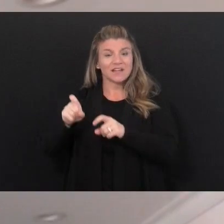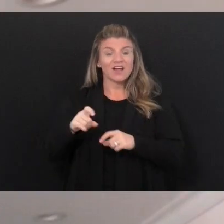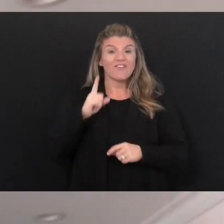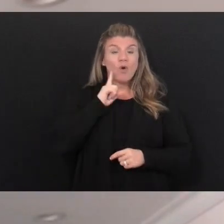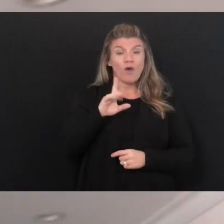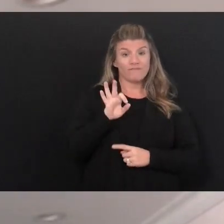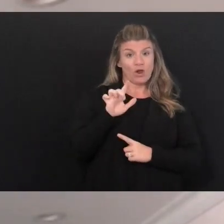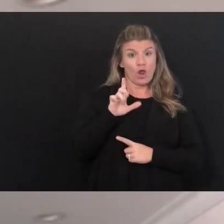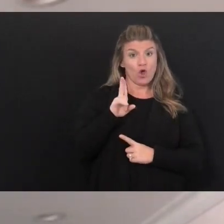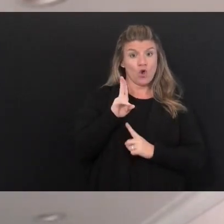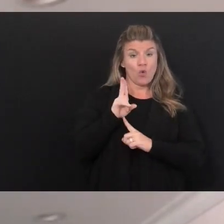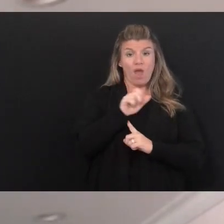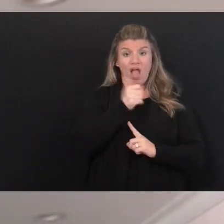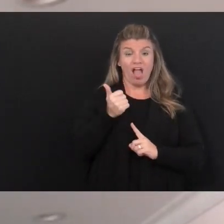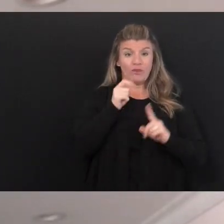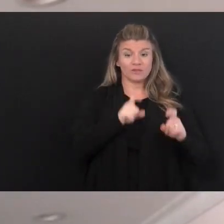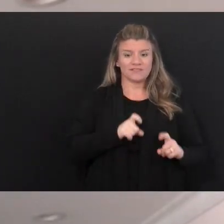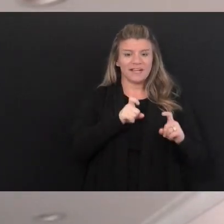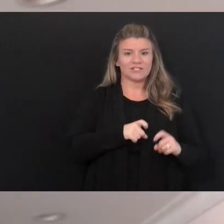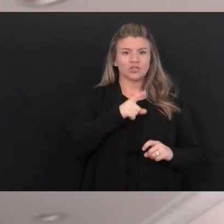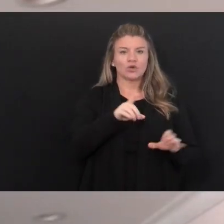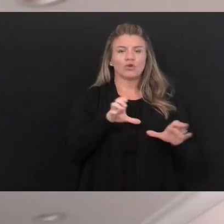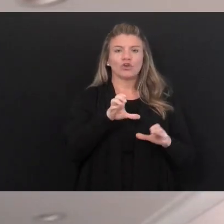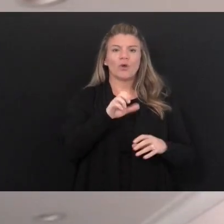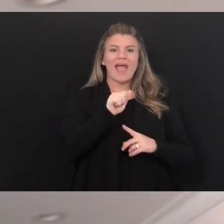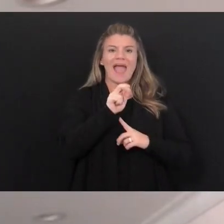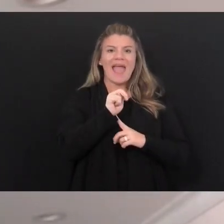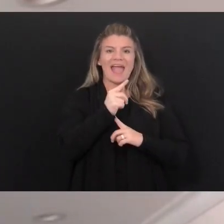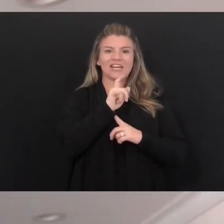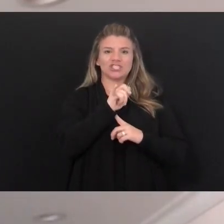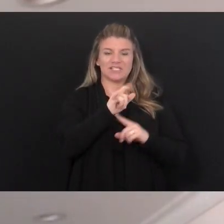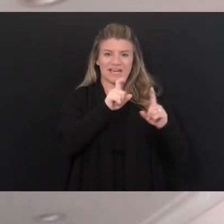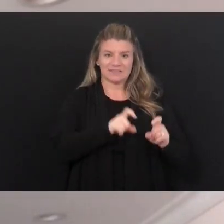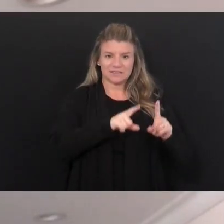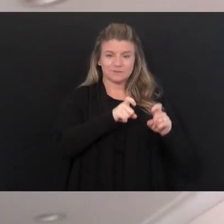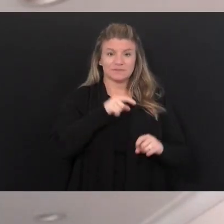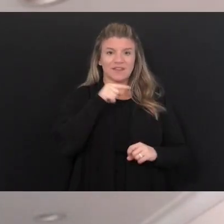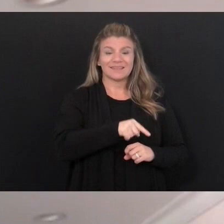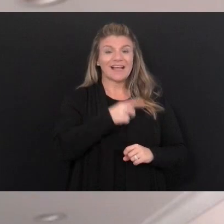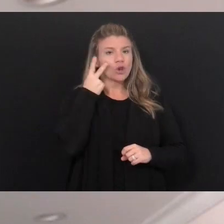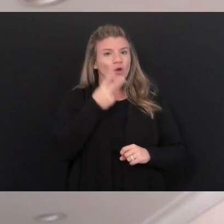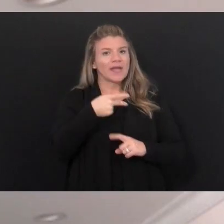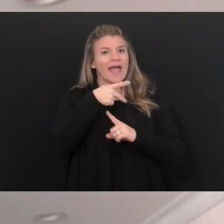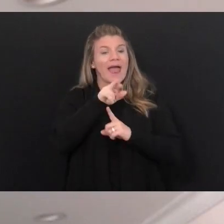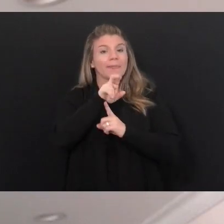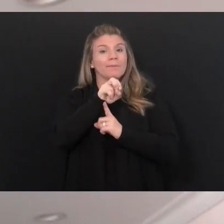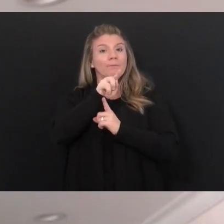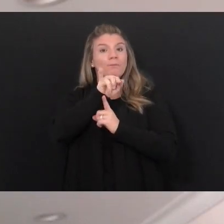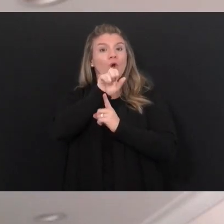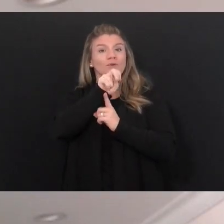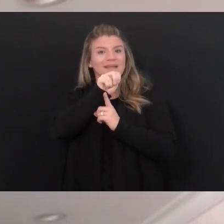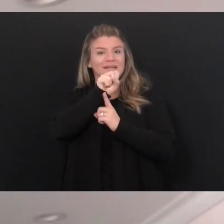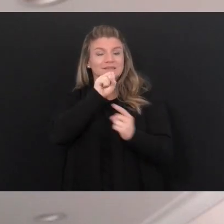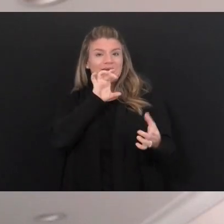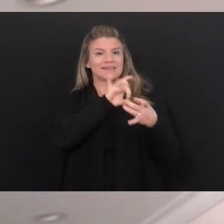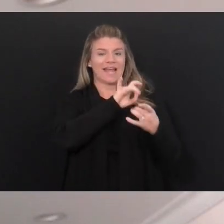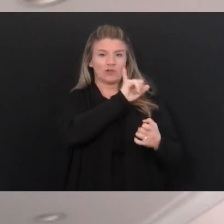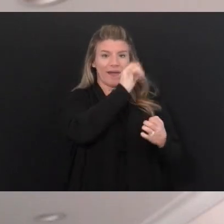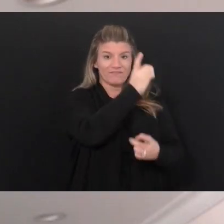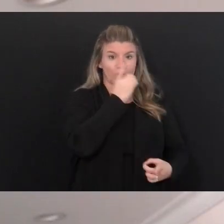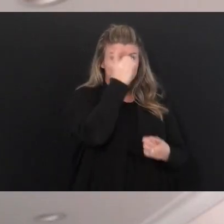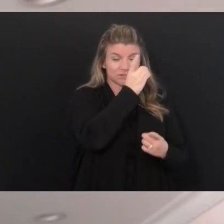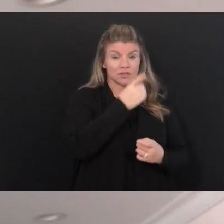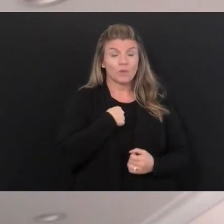like viruses, you do an antigen test, which is really looking at the proteins on the virus. And we've talked